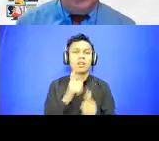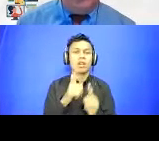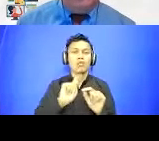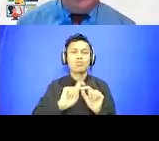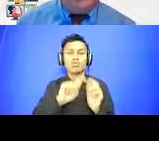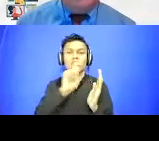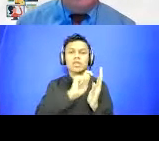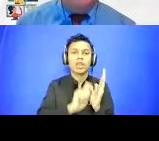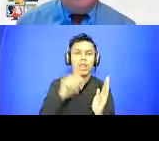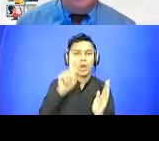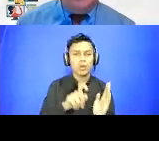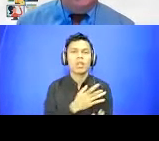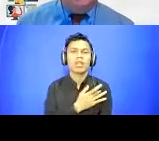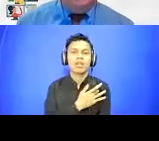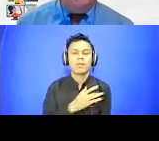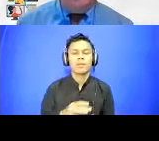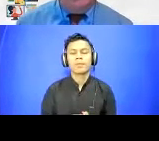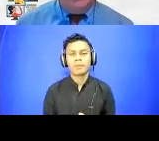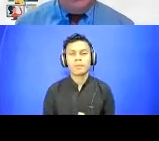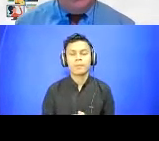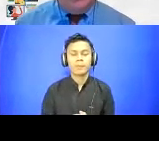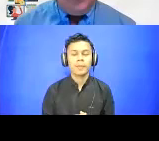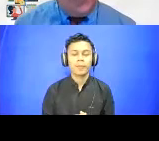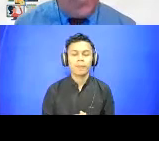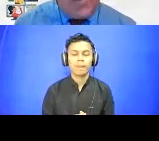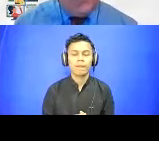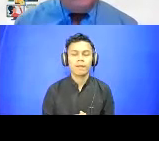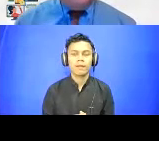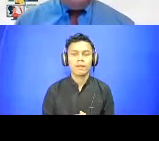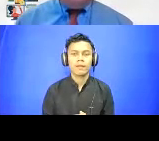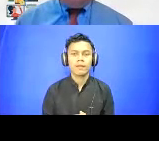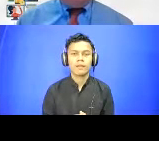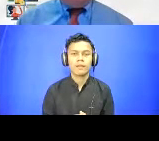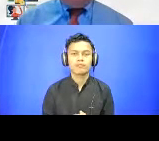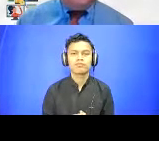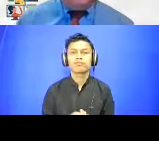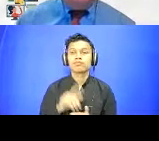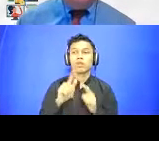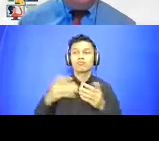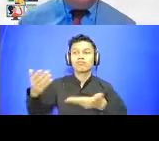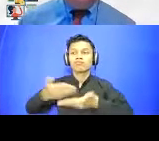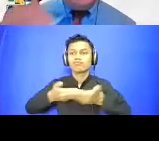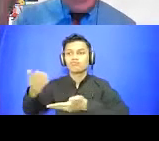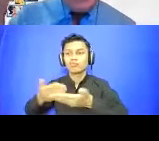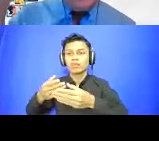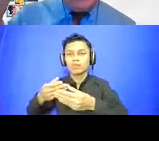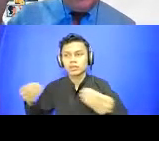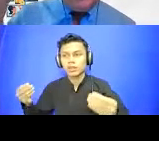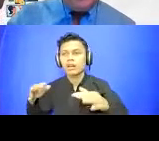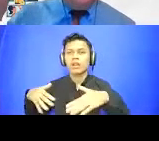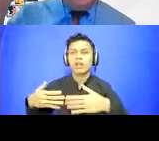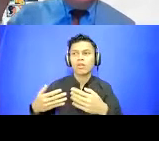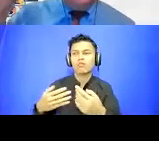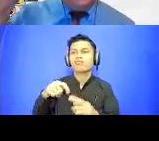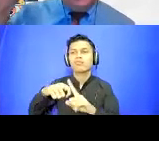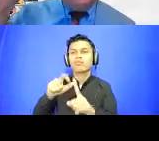we call client abandonment, what do we do when clients need what we call a higher level of